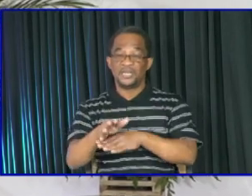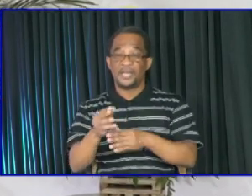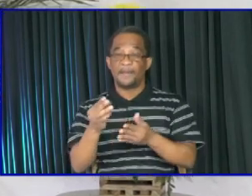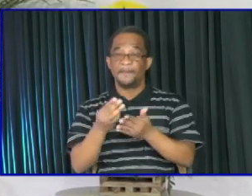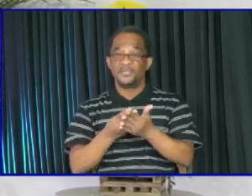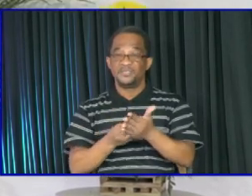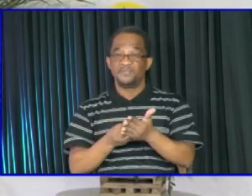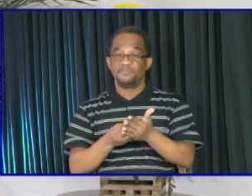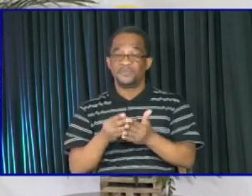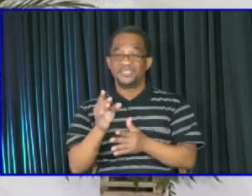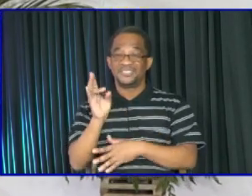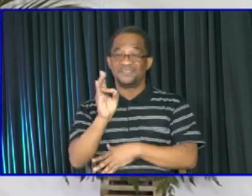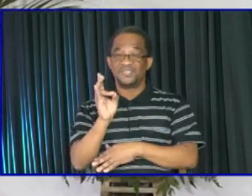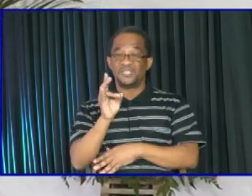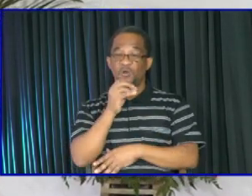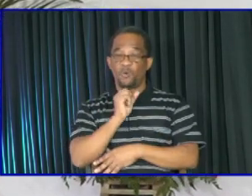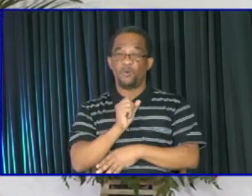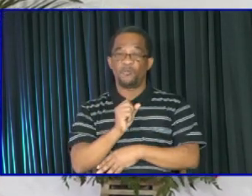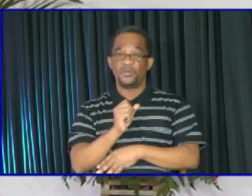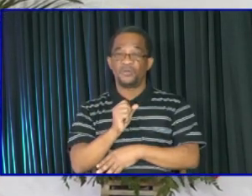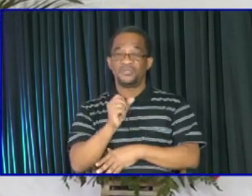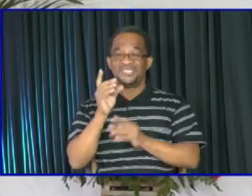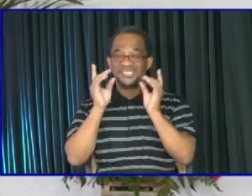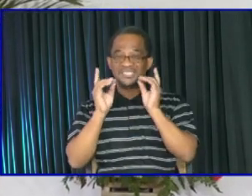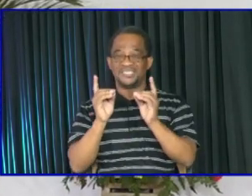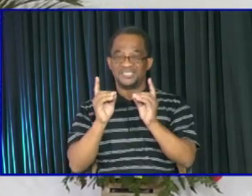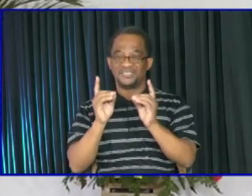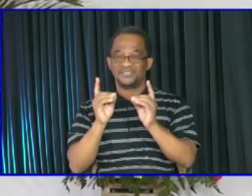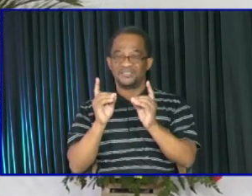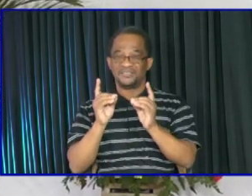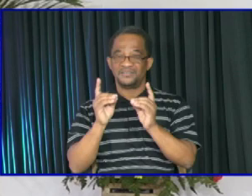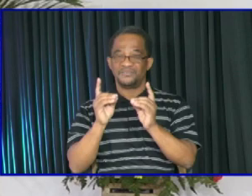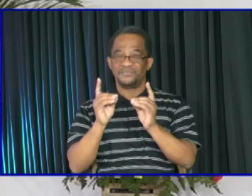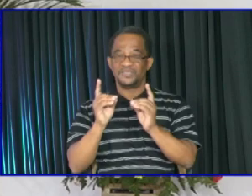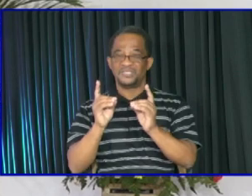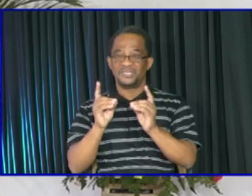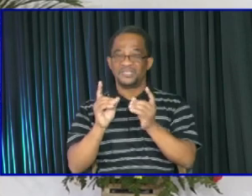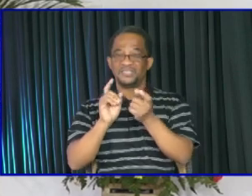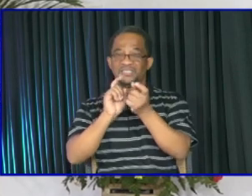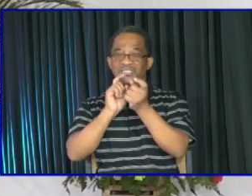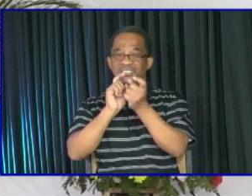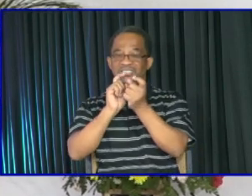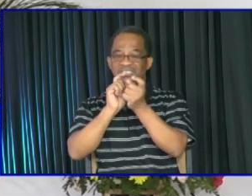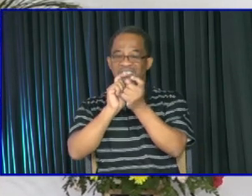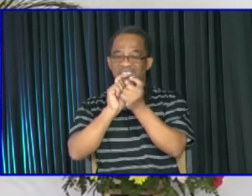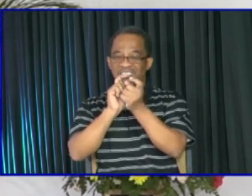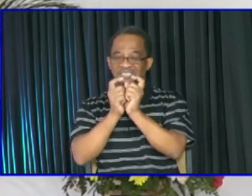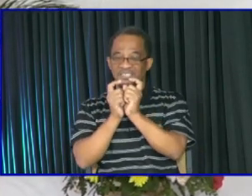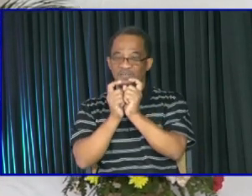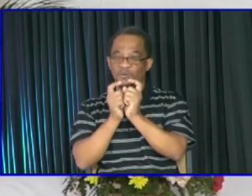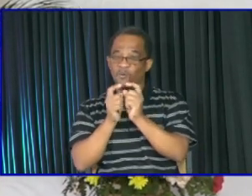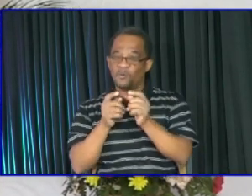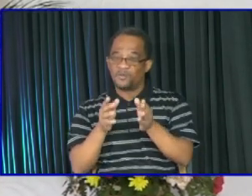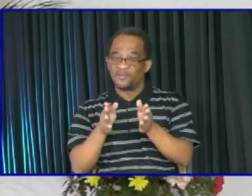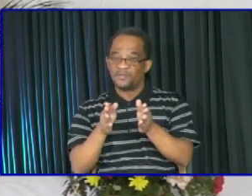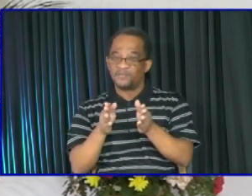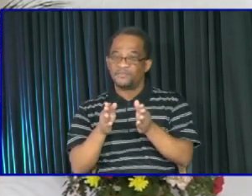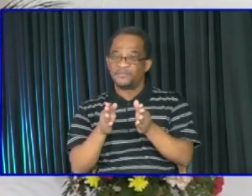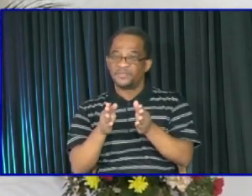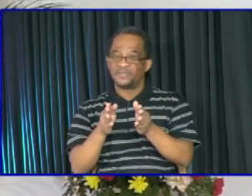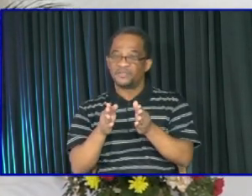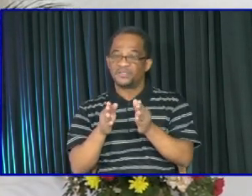son who has decided to amend his ways because he is serious about the business